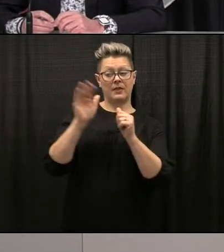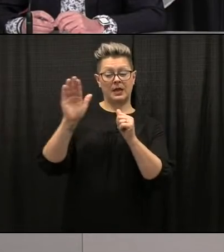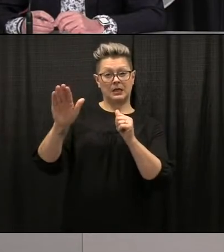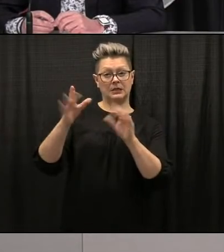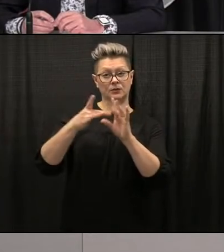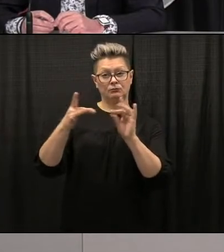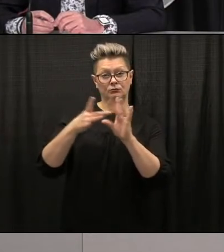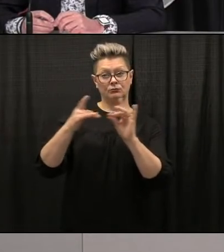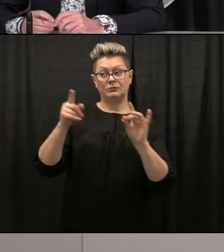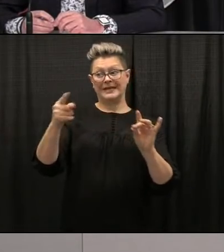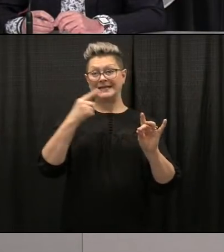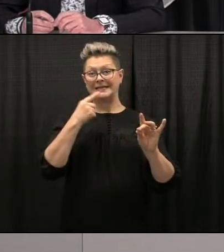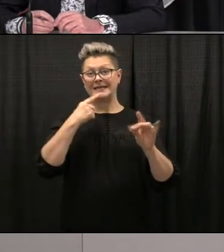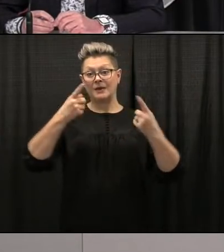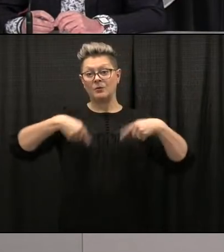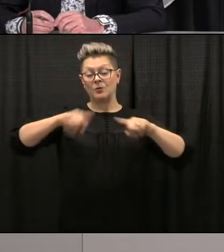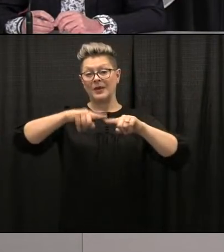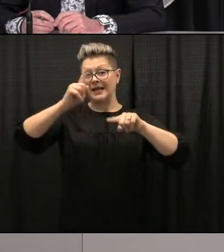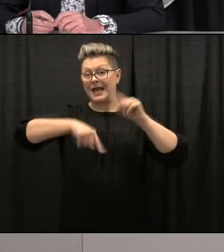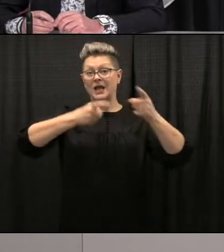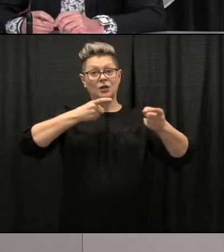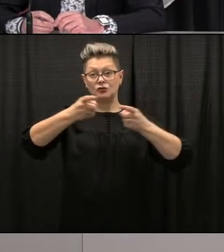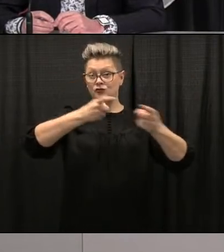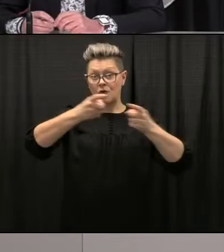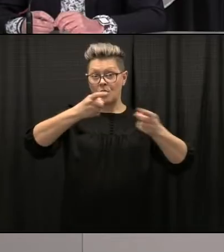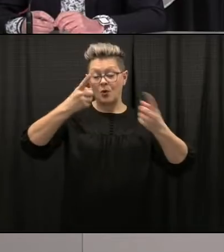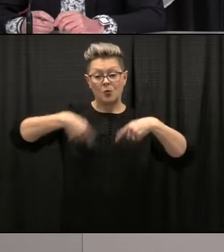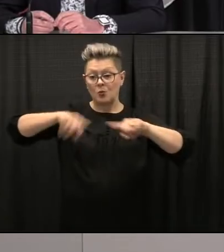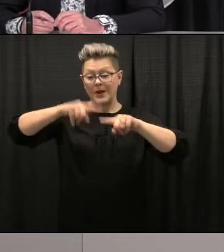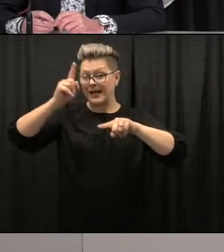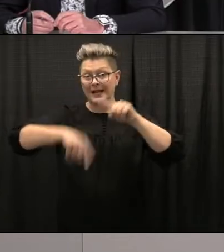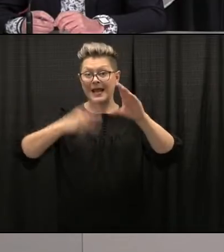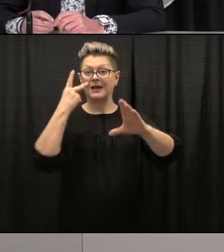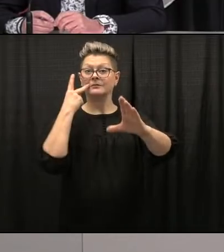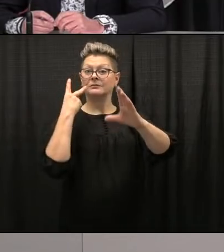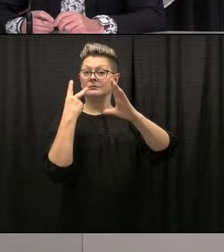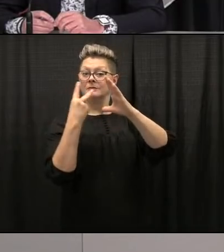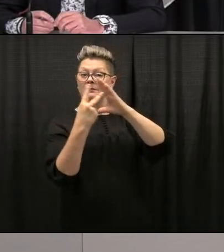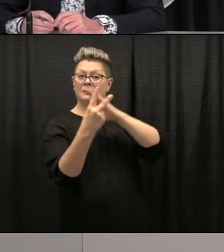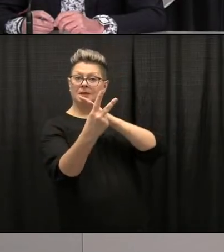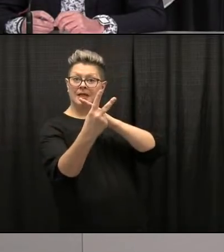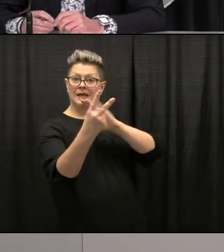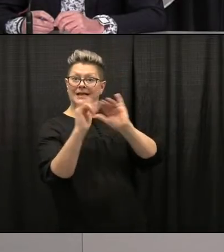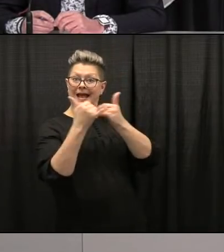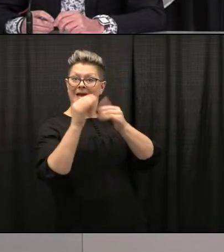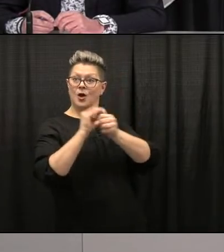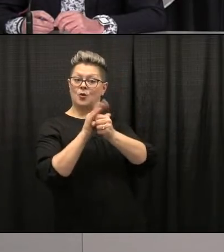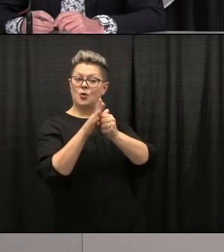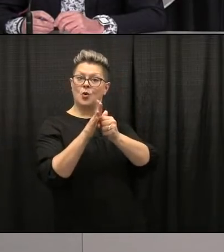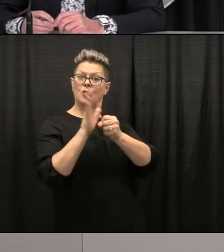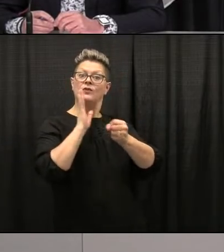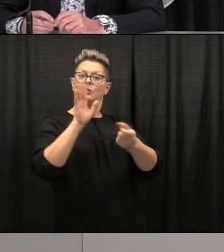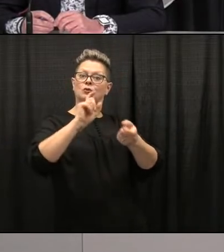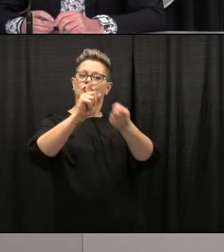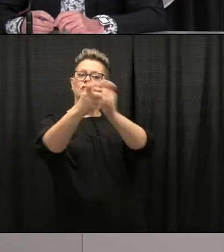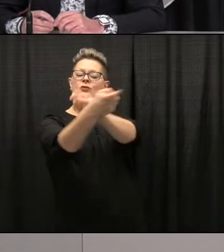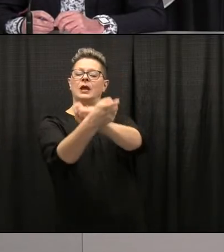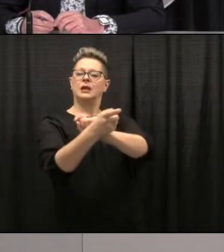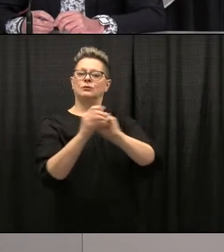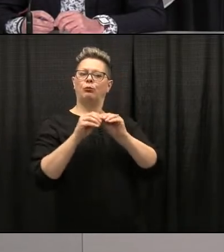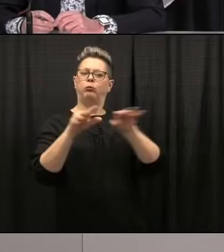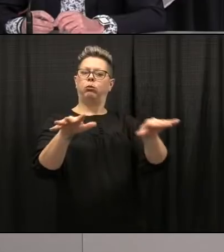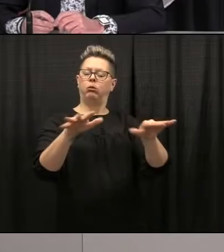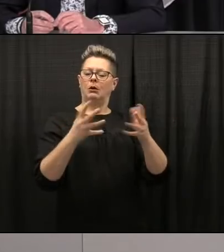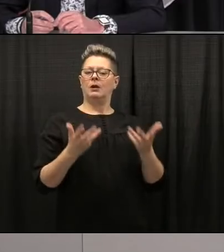said we can neither control nor predict the evolution of the COVID-19 virus. And